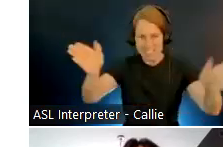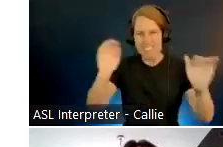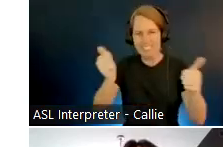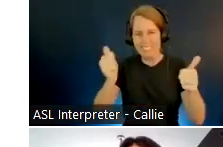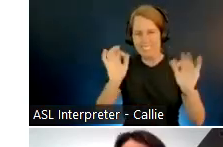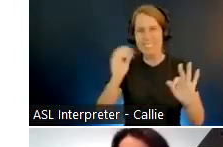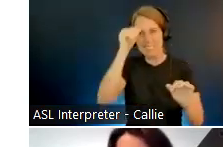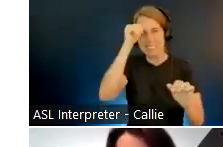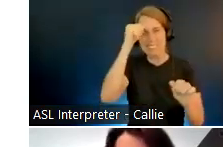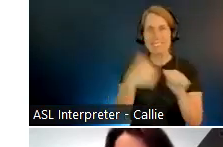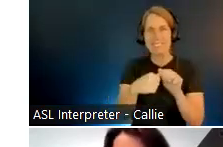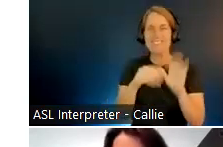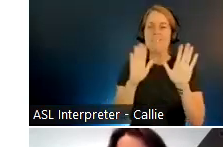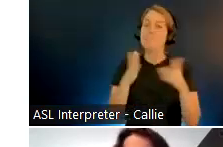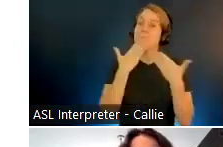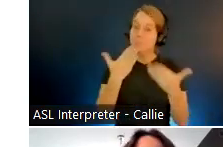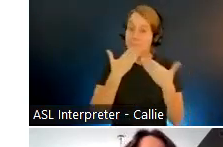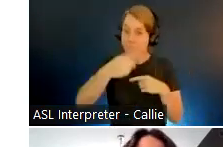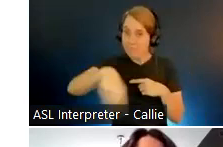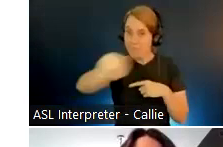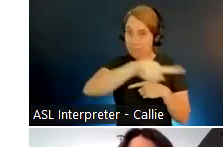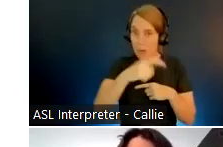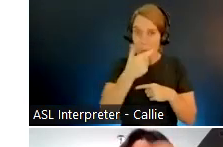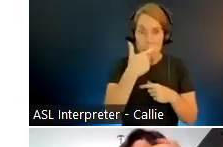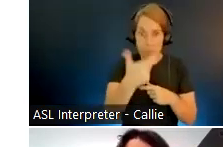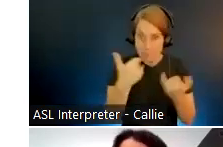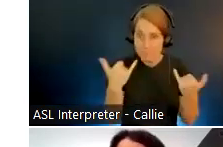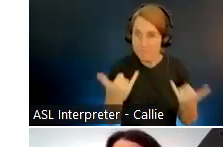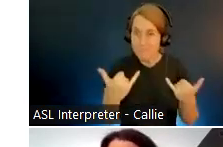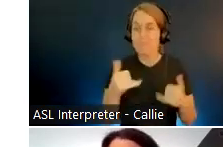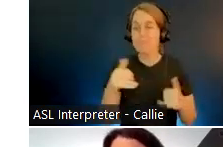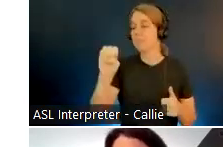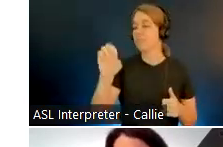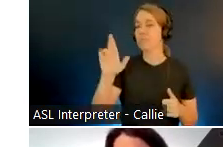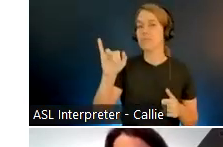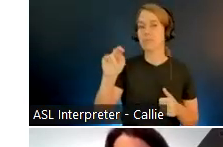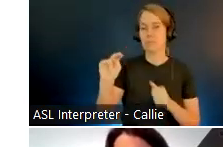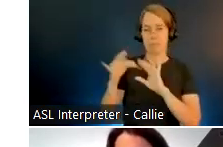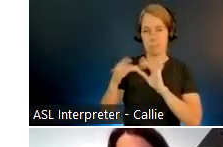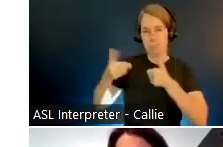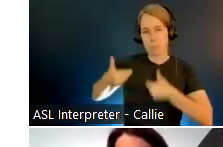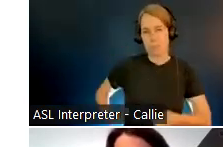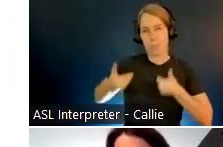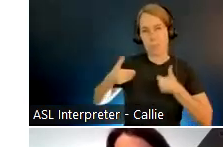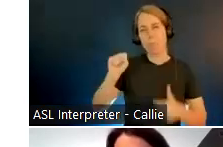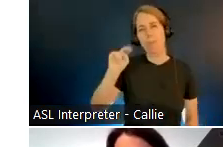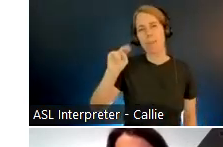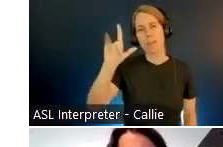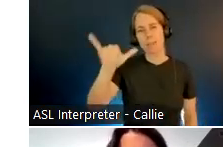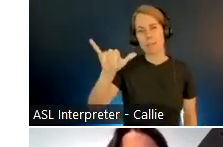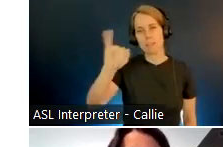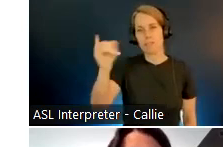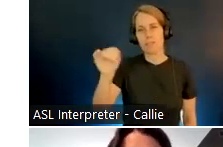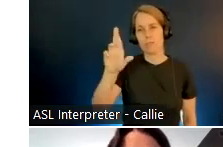remember that, but thank you all for being here. As Aaron mentioned earlier, my name is Sandy Jordan. I am Director of